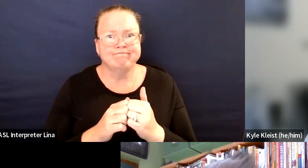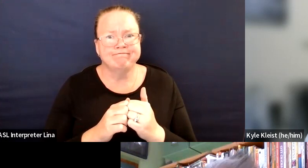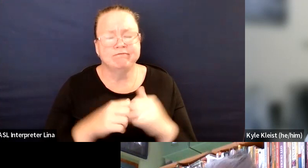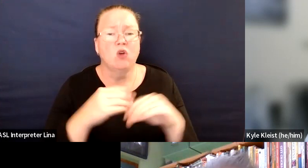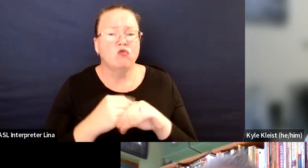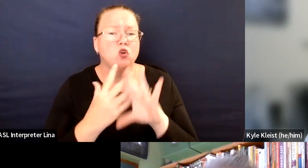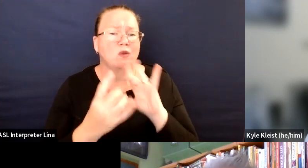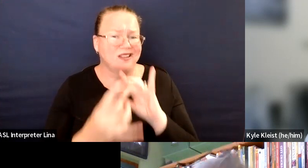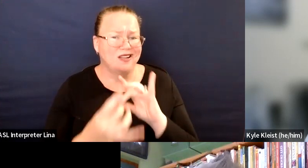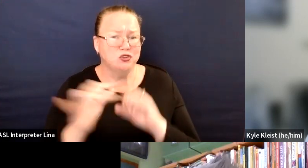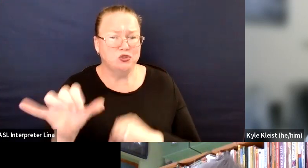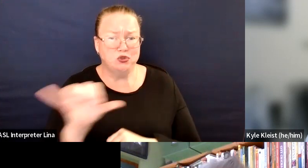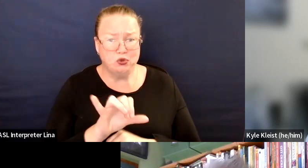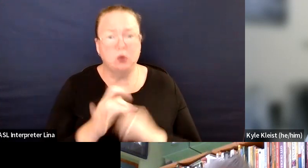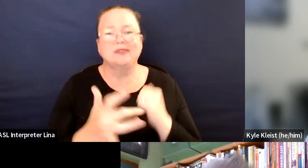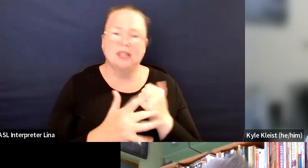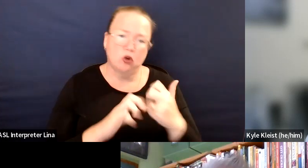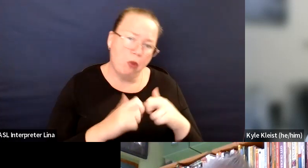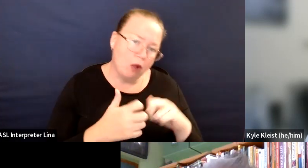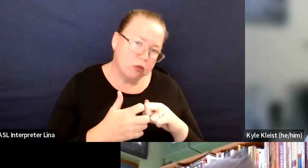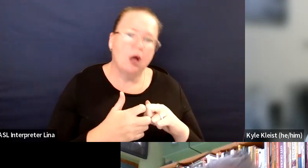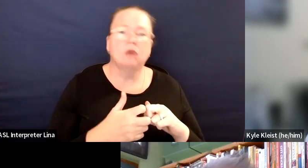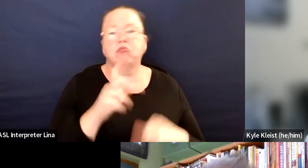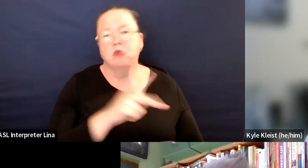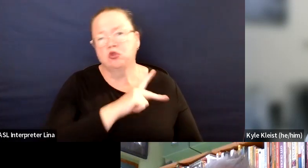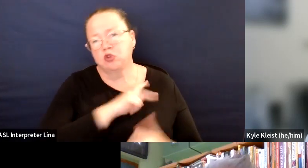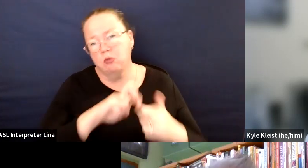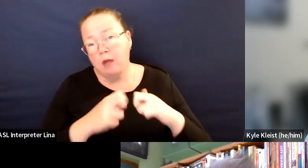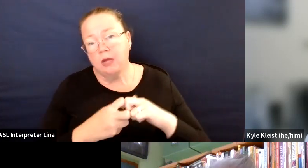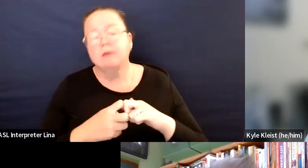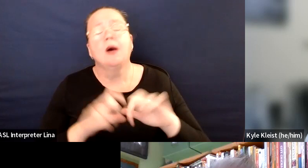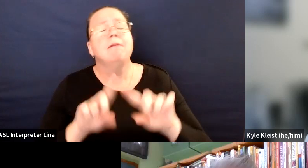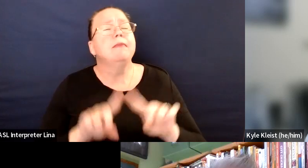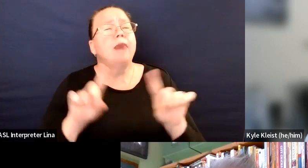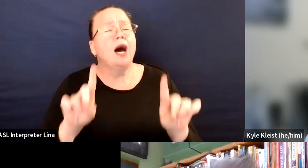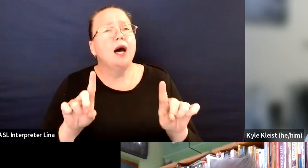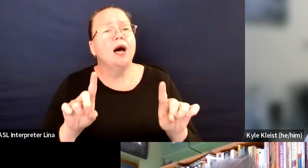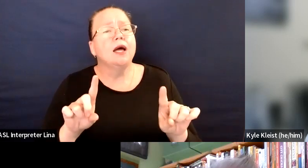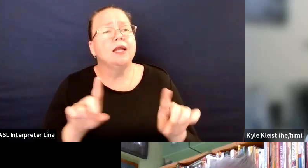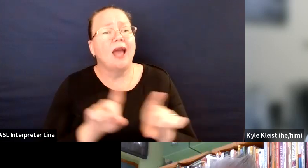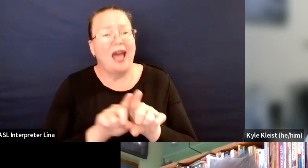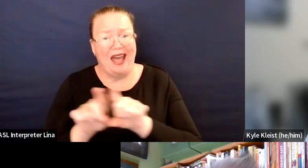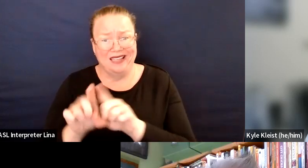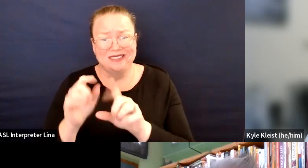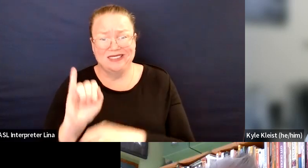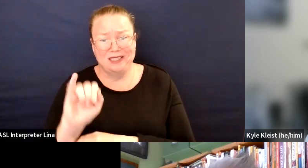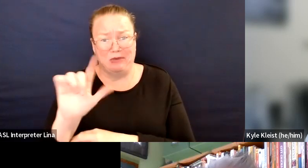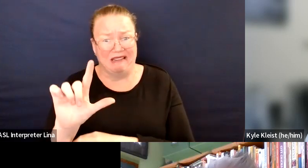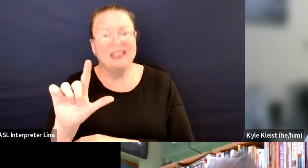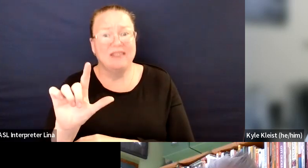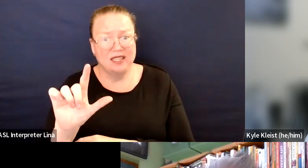virtual connections too, technical issues and personal issues. But aren't we in independent living all